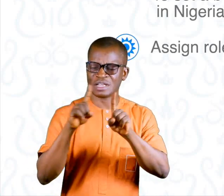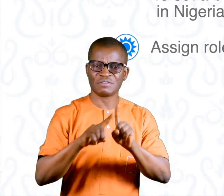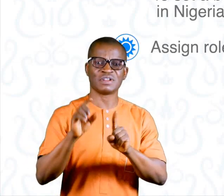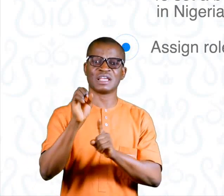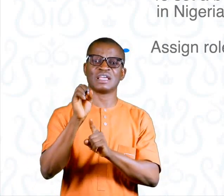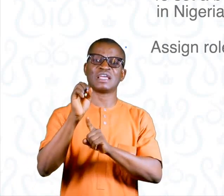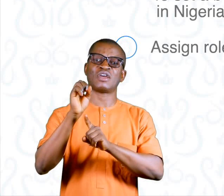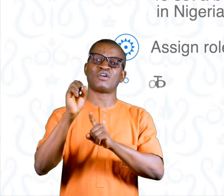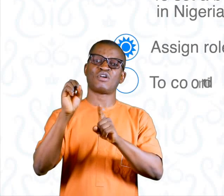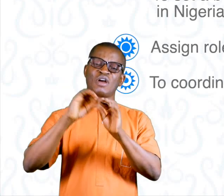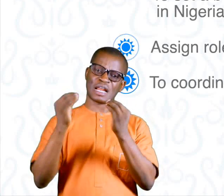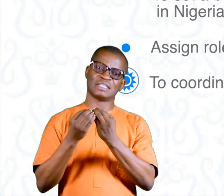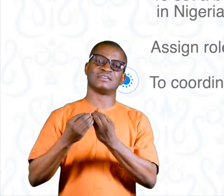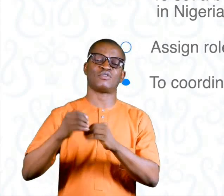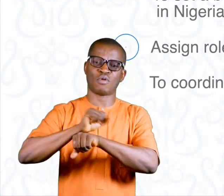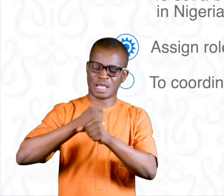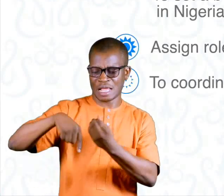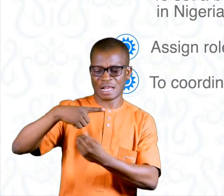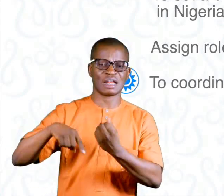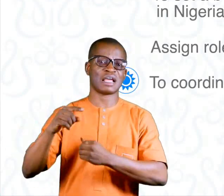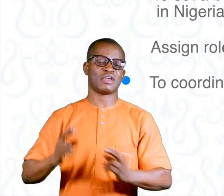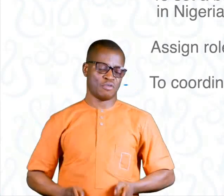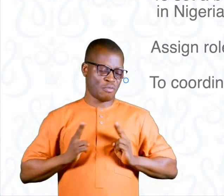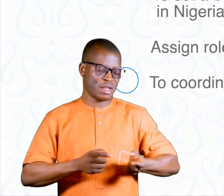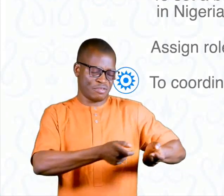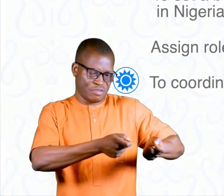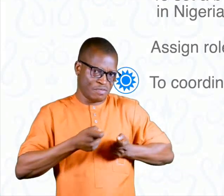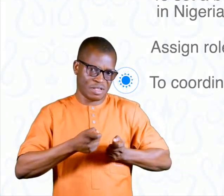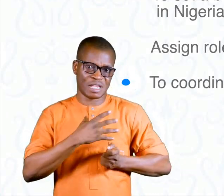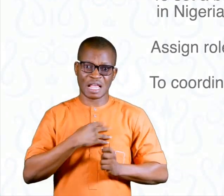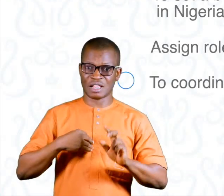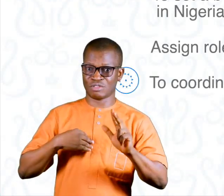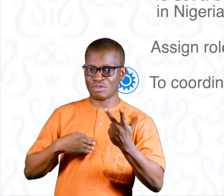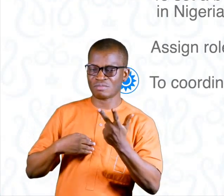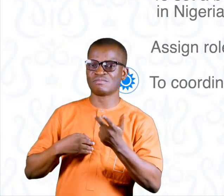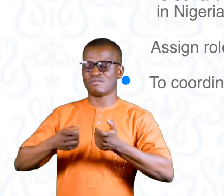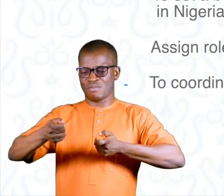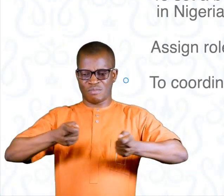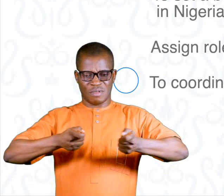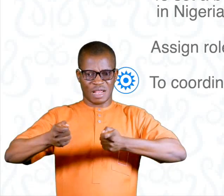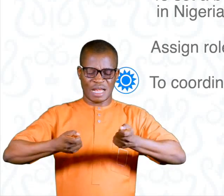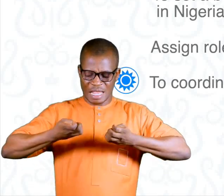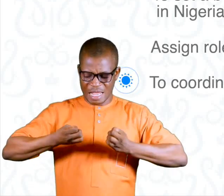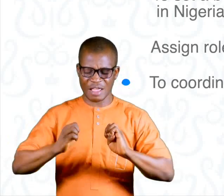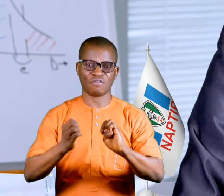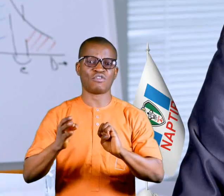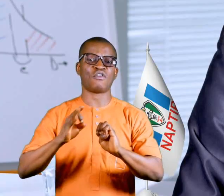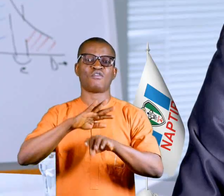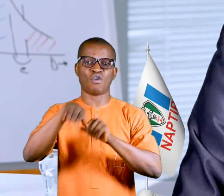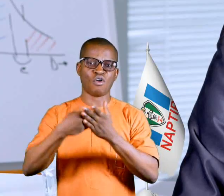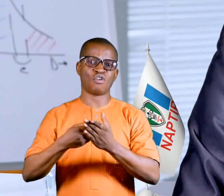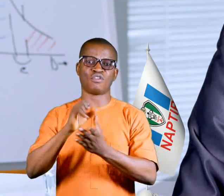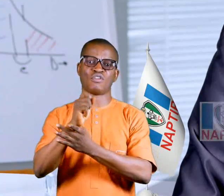stakeholders in human trafficking. And lastly, it coordinates efforts of stakeholders